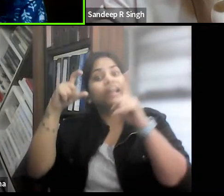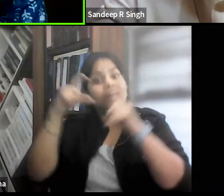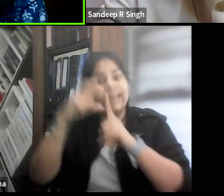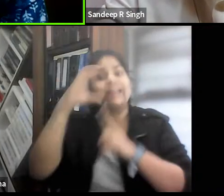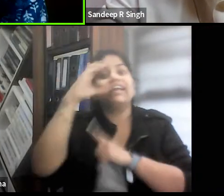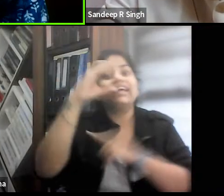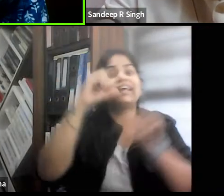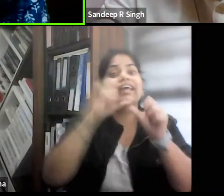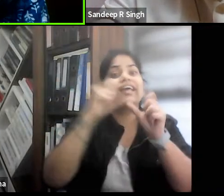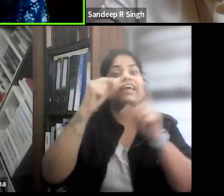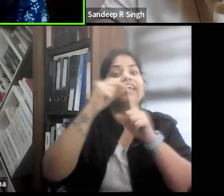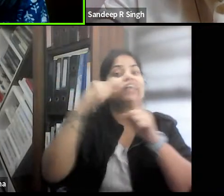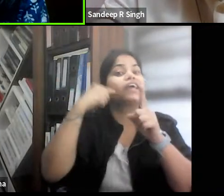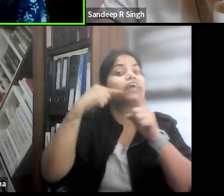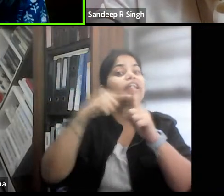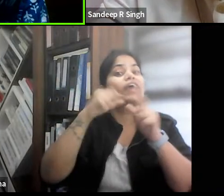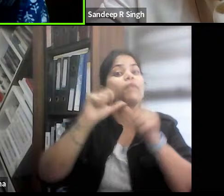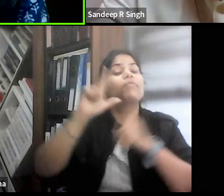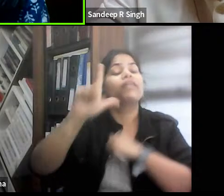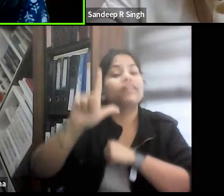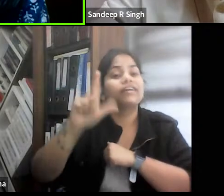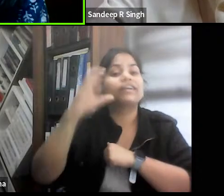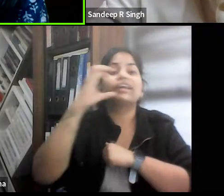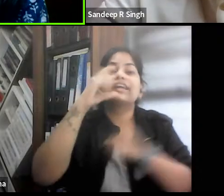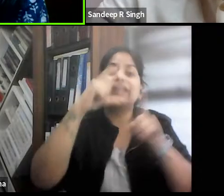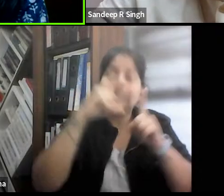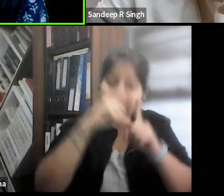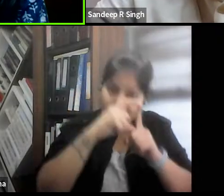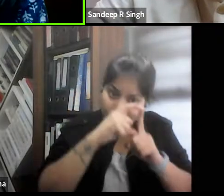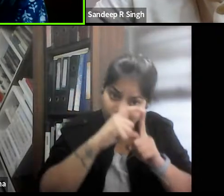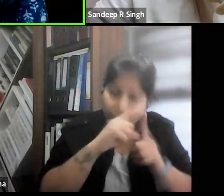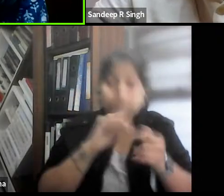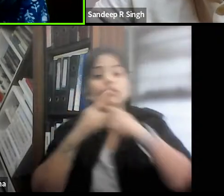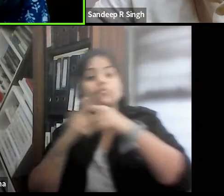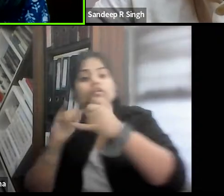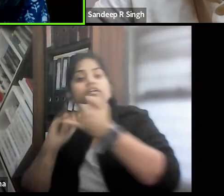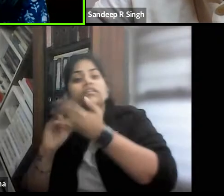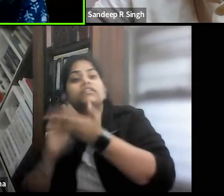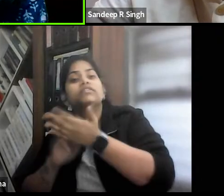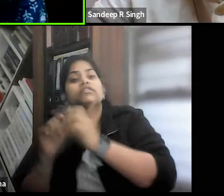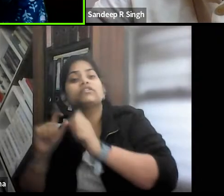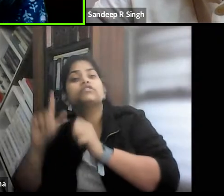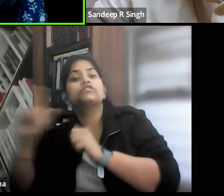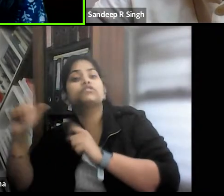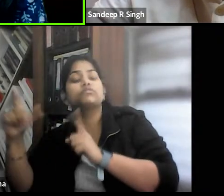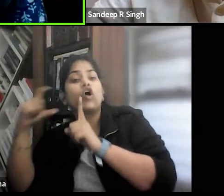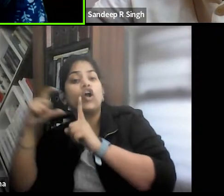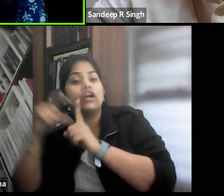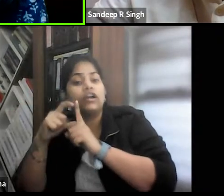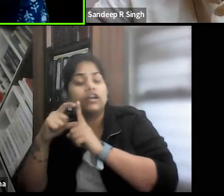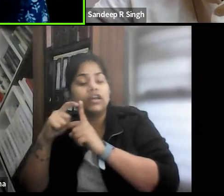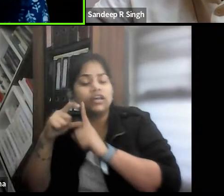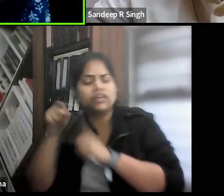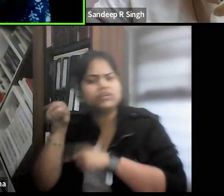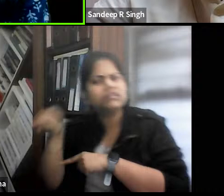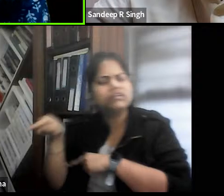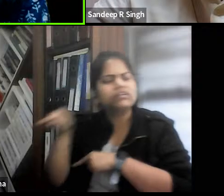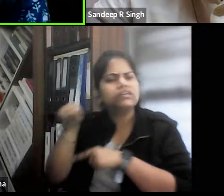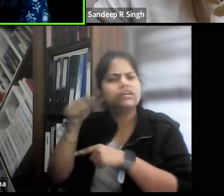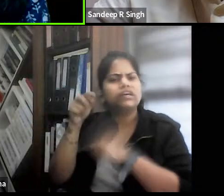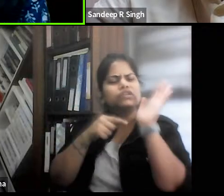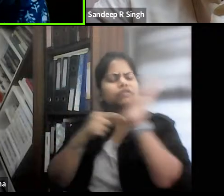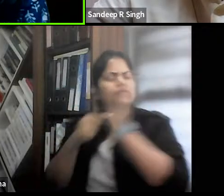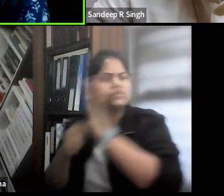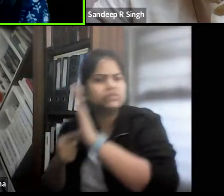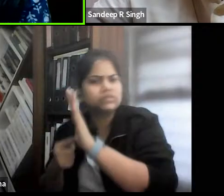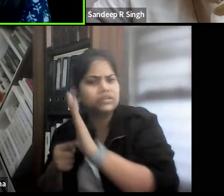Yeah, as yeah. opposed to D with a small d, which Small, yeah, indicates the impairment. And Right. deaf culture, they want their own culture. And